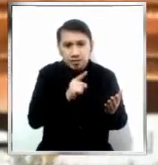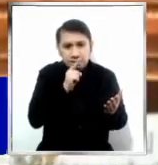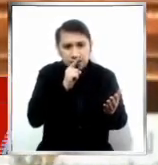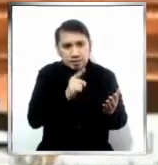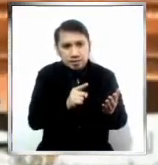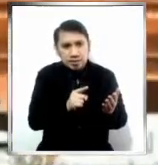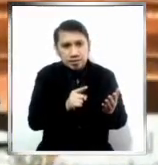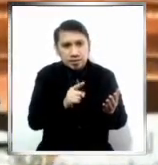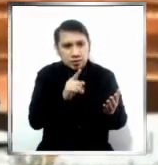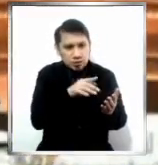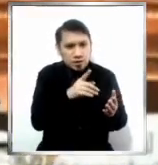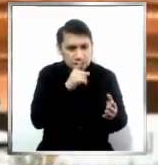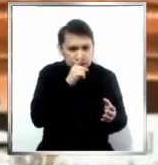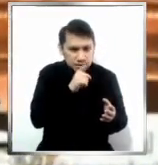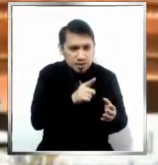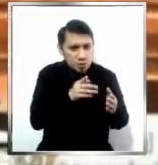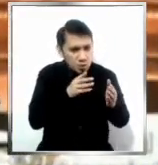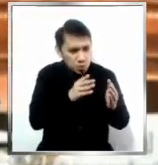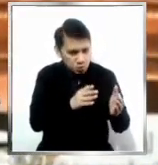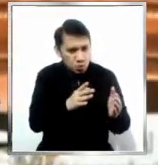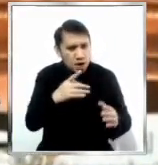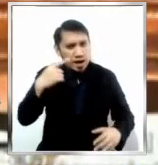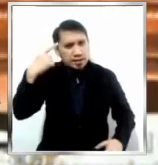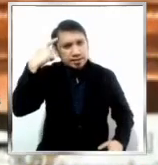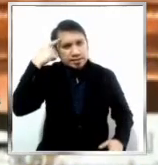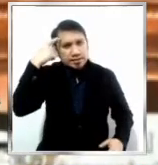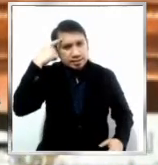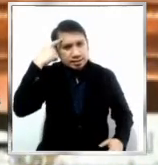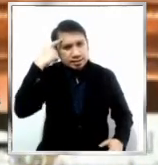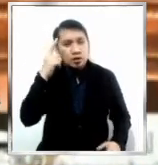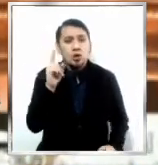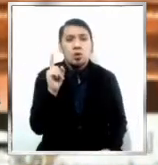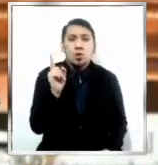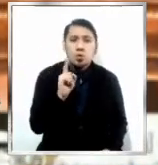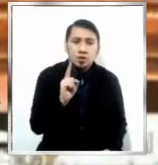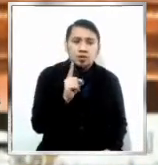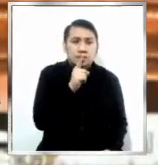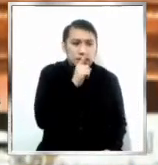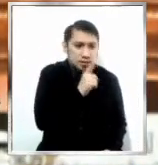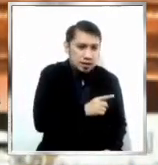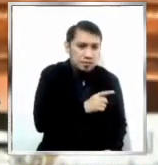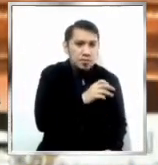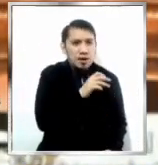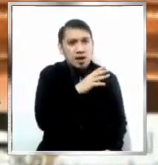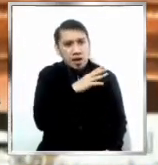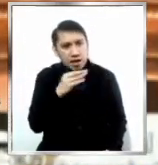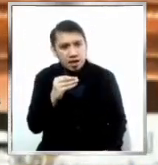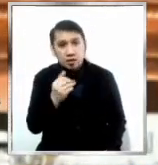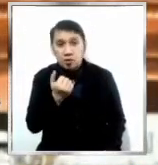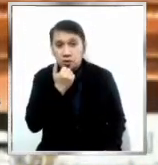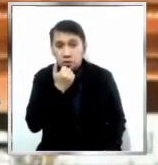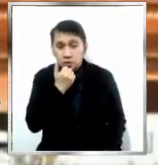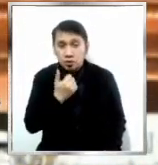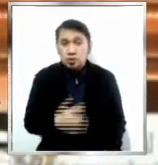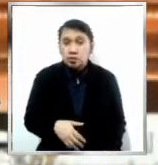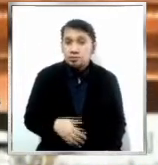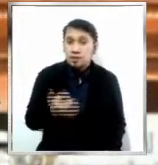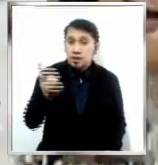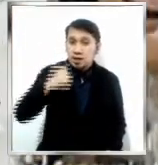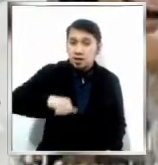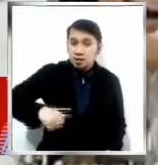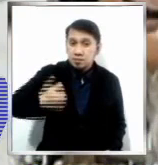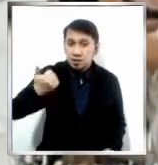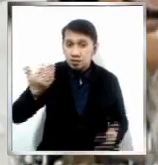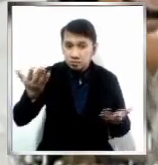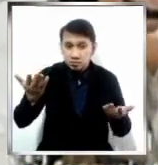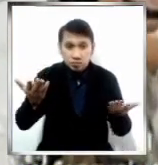thinking of what is right and wrong. Anybody else who would like to make a report